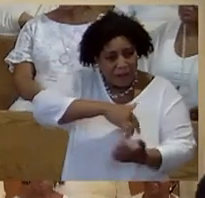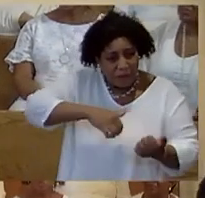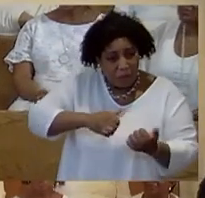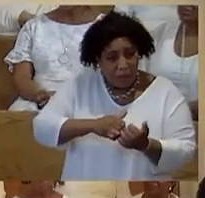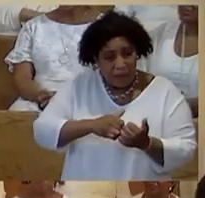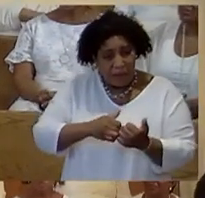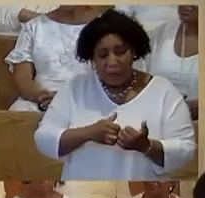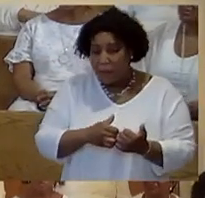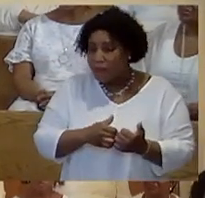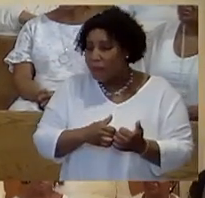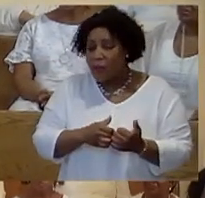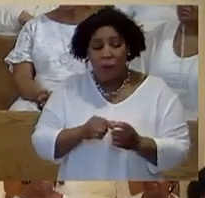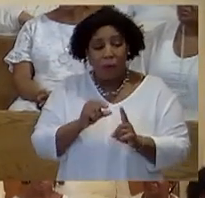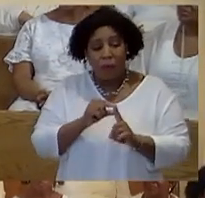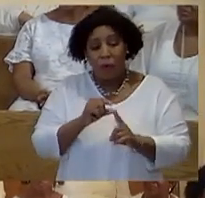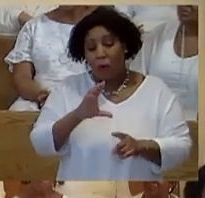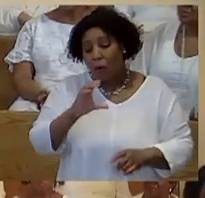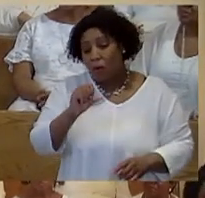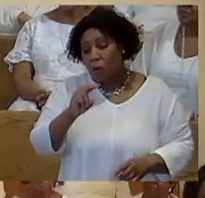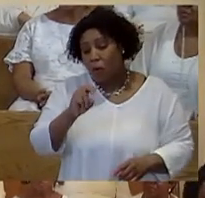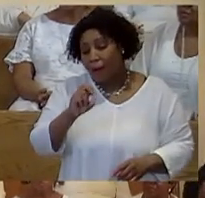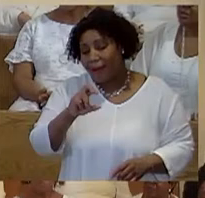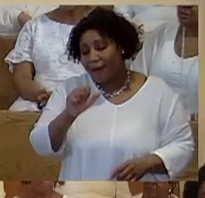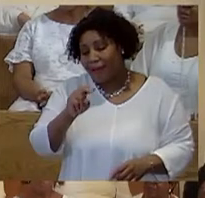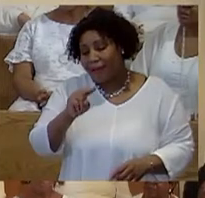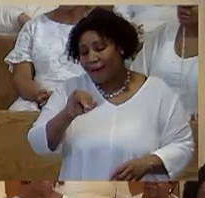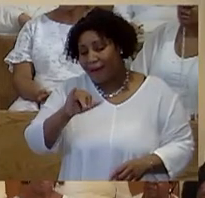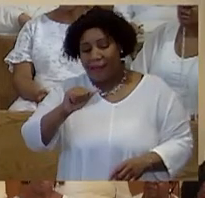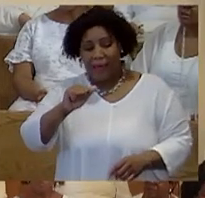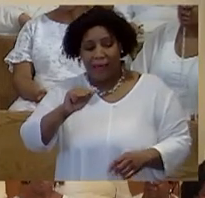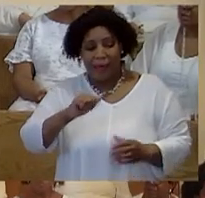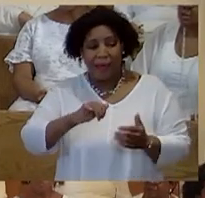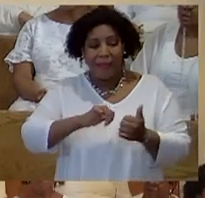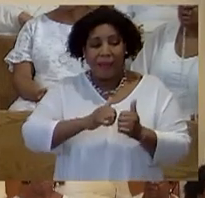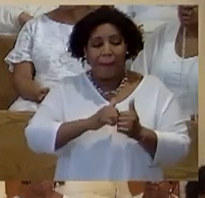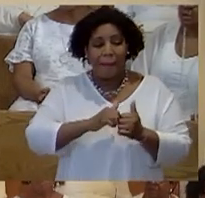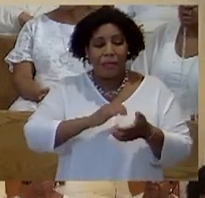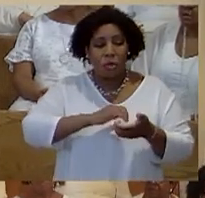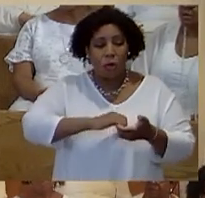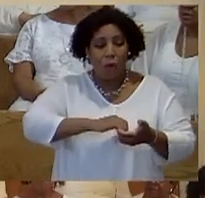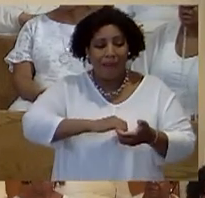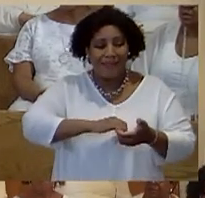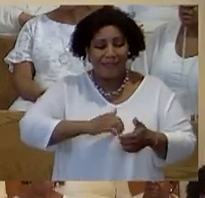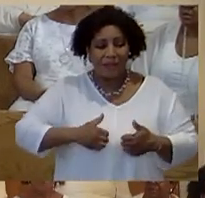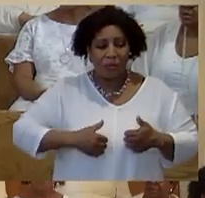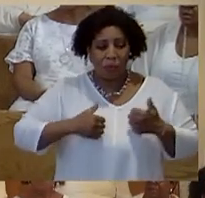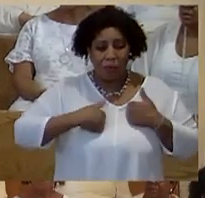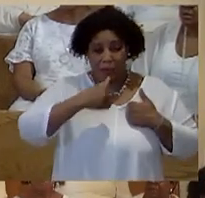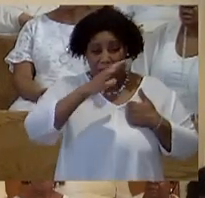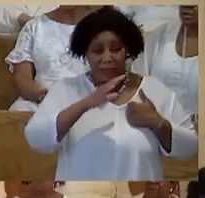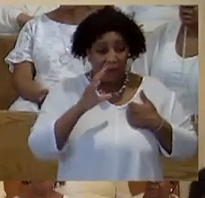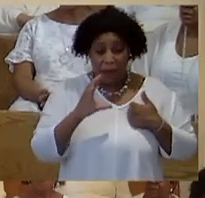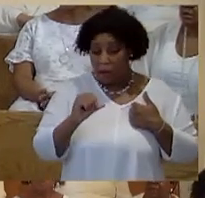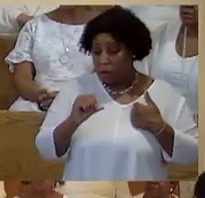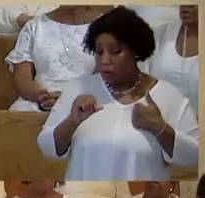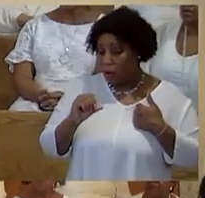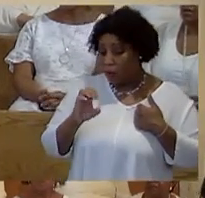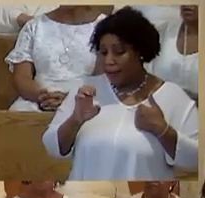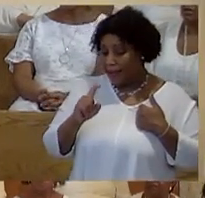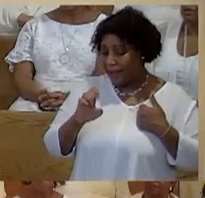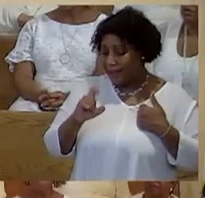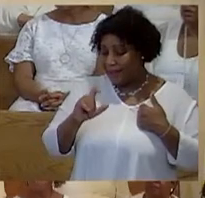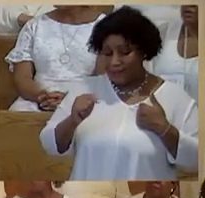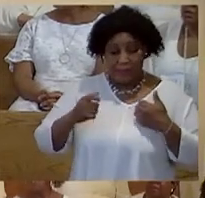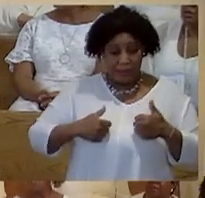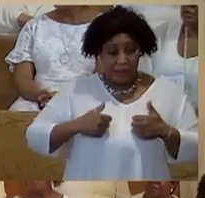word there means koinonia, which means coexist with God. And so, in other words, if I'm coexisting with God,